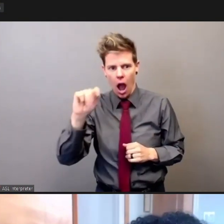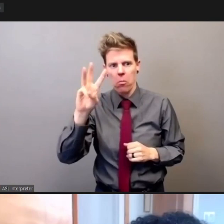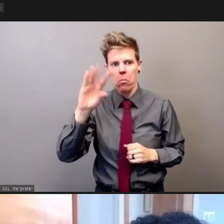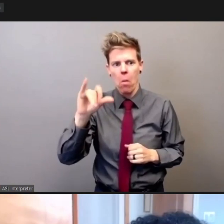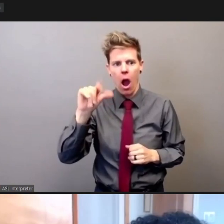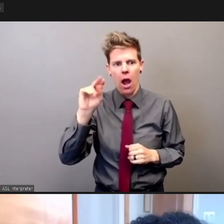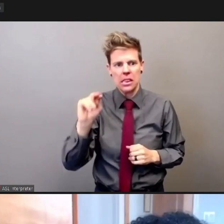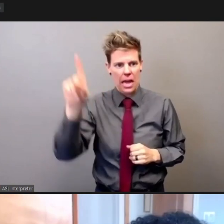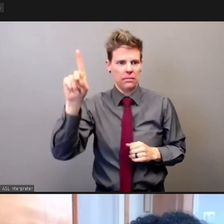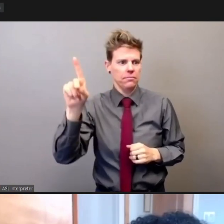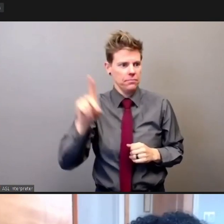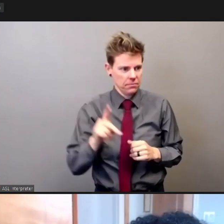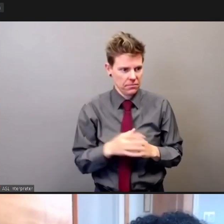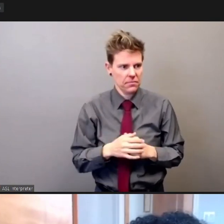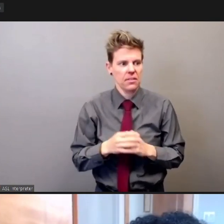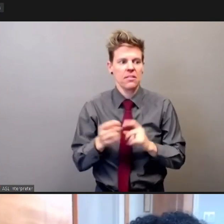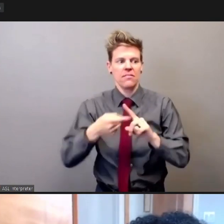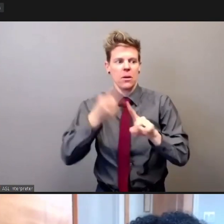Scott, go right ahead.